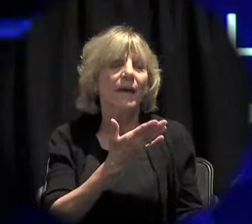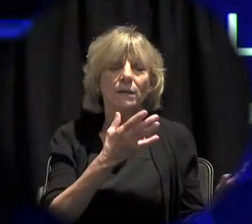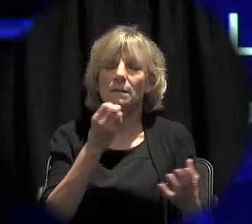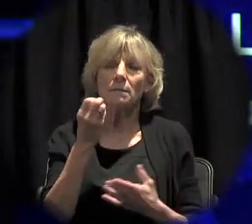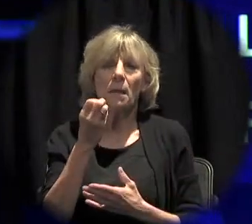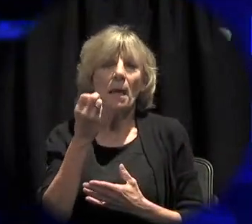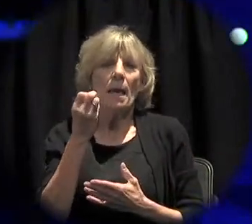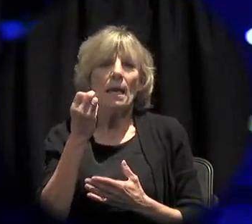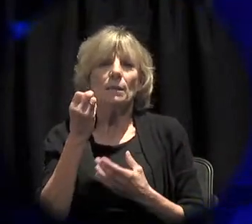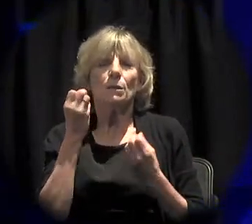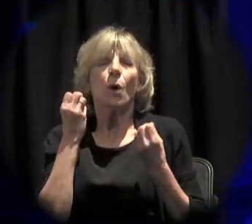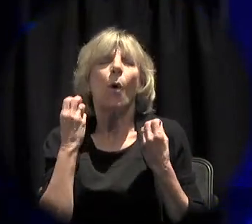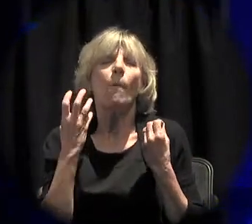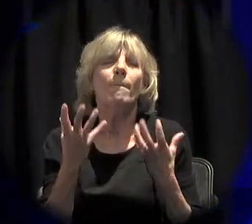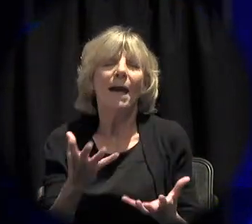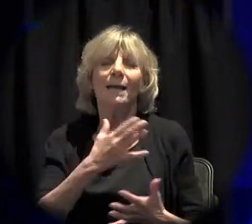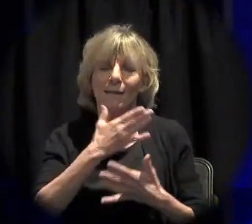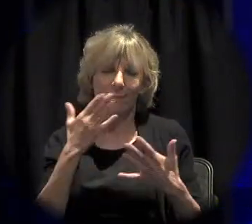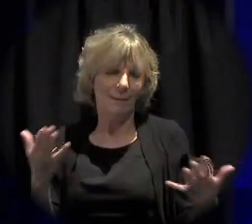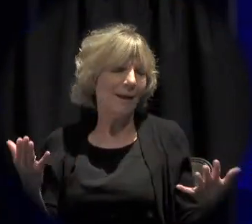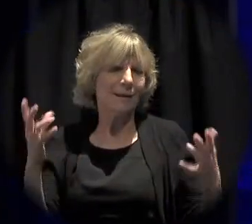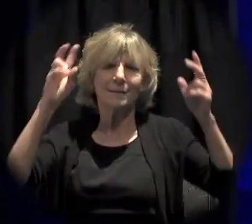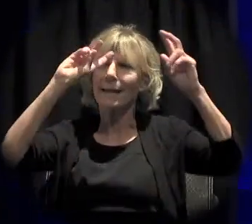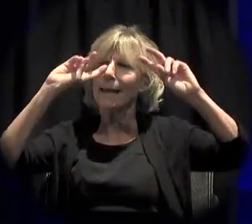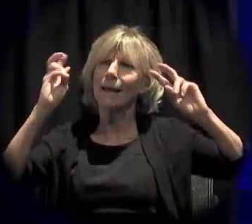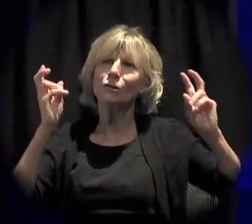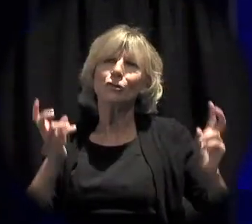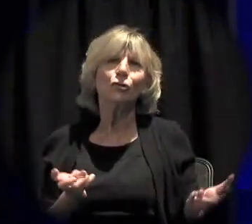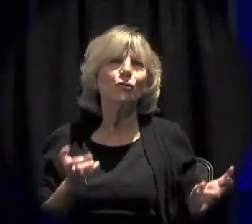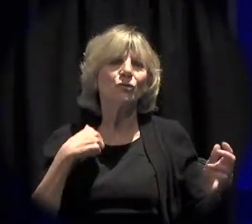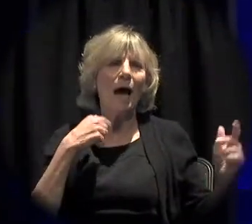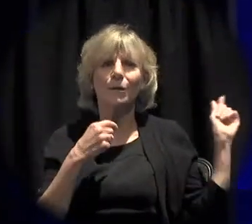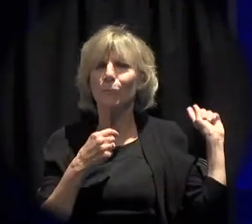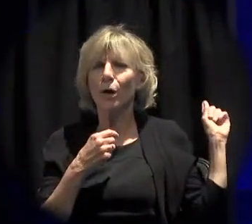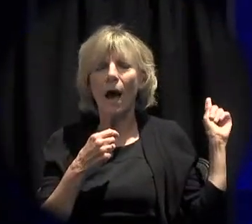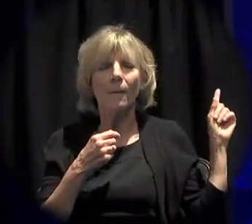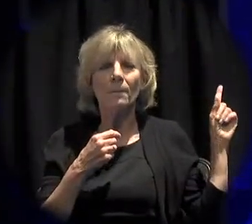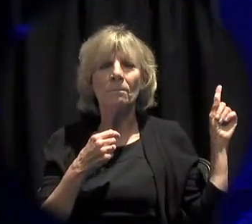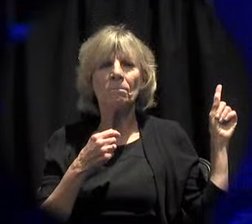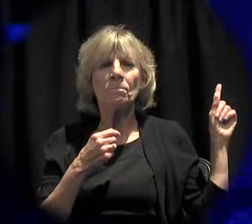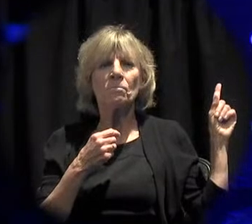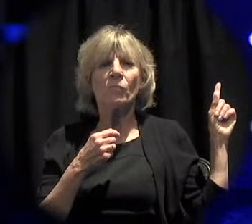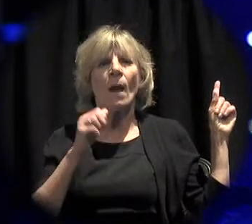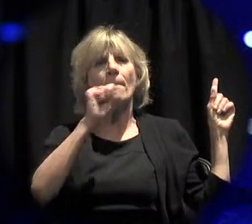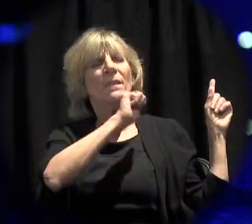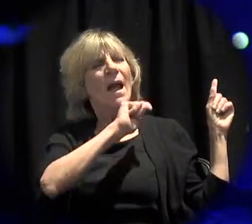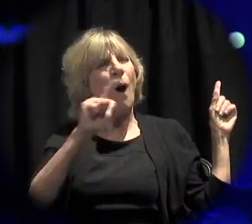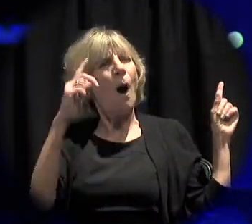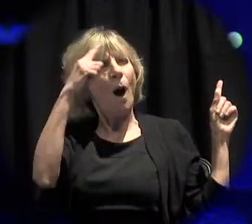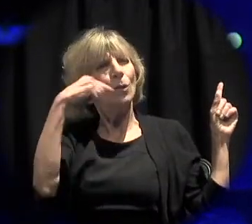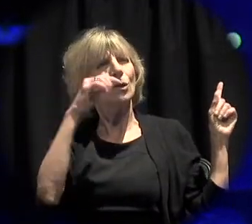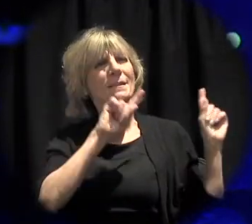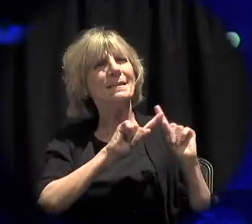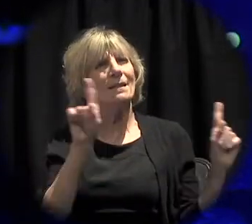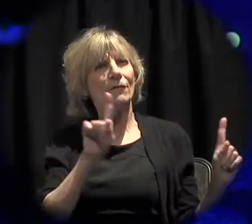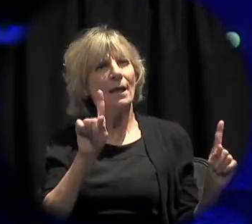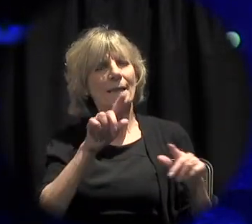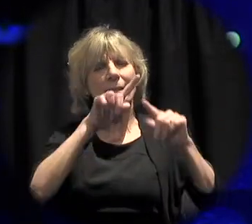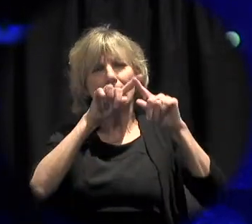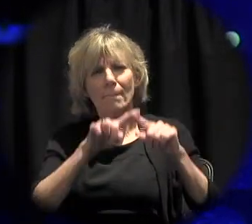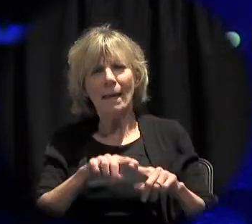lives of our family. There are so many issues I could put up here, and each of them look a little bit different depending on the person and the